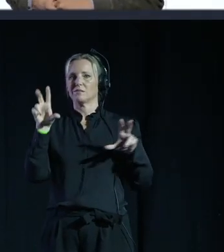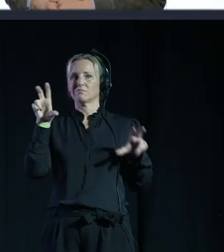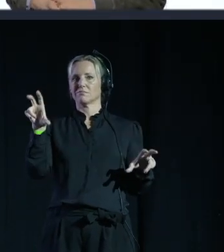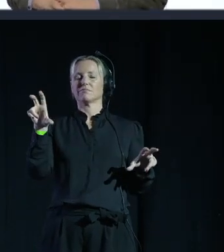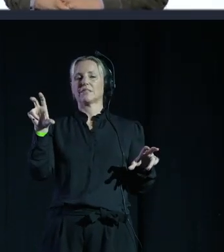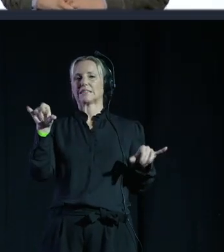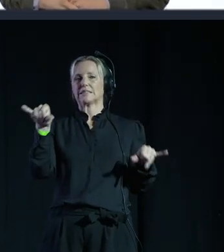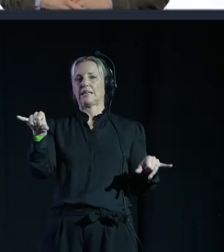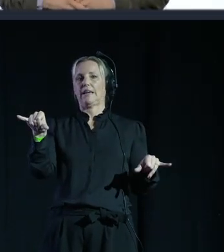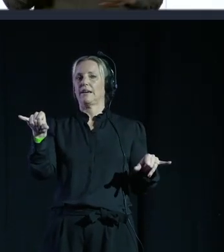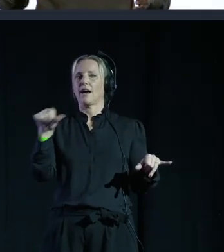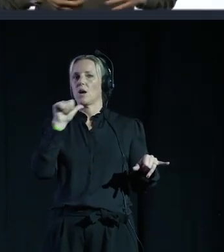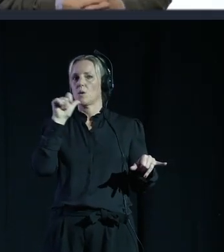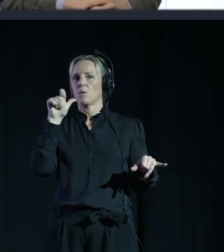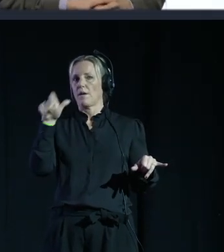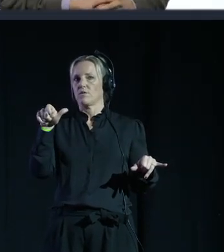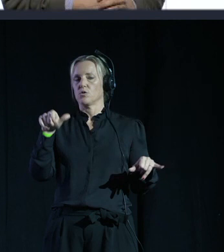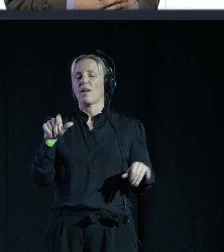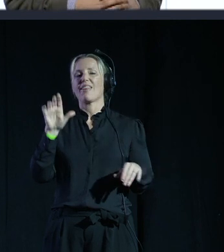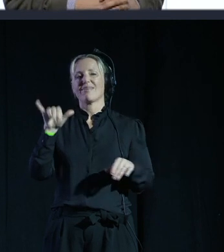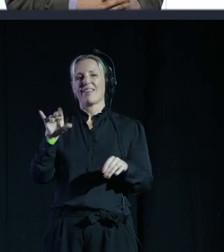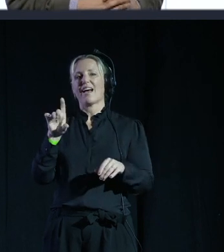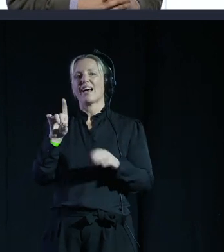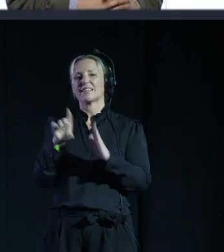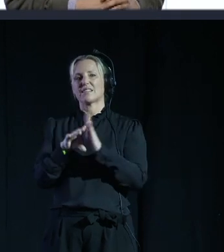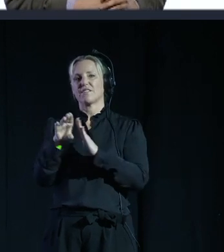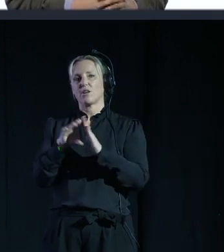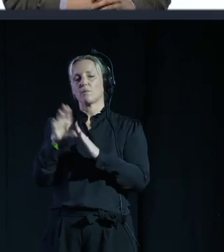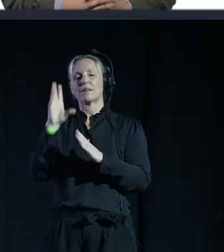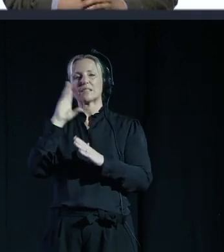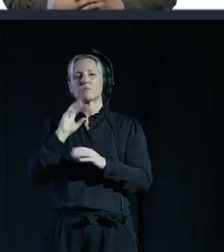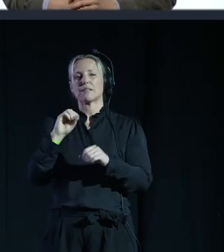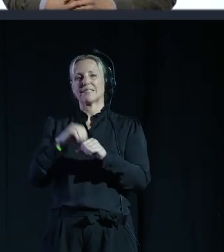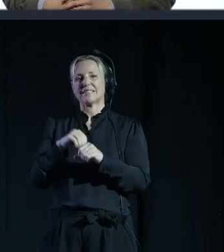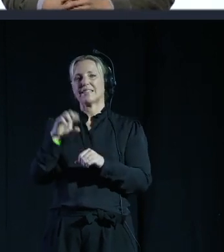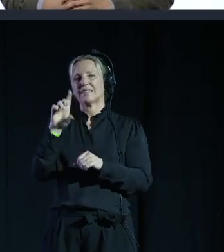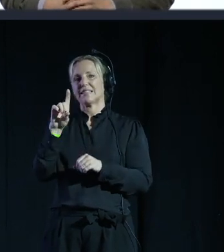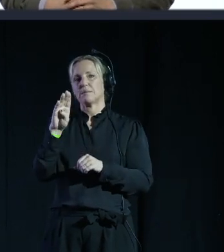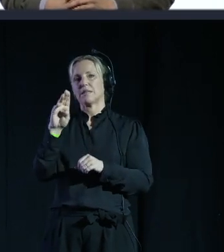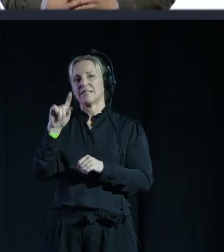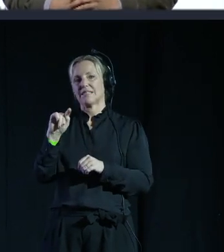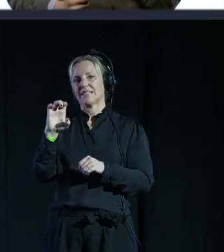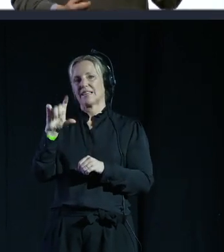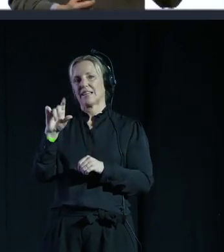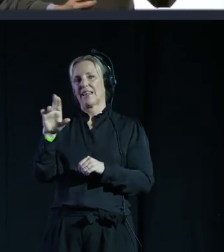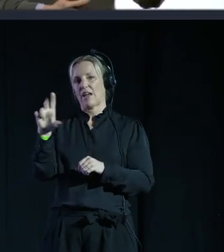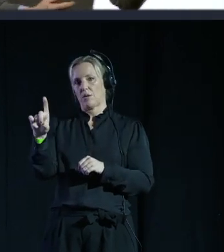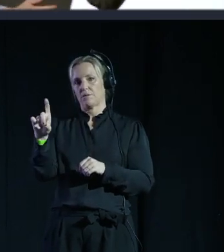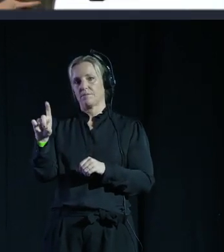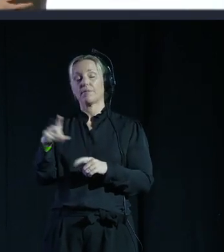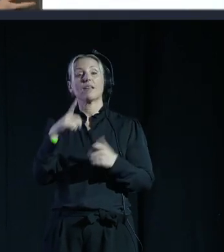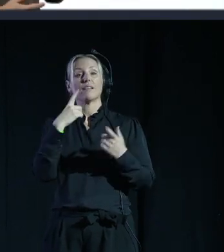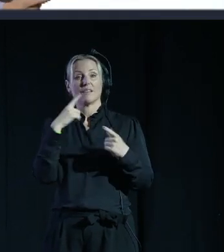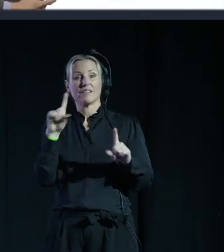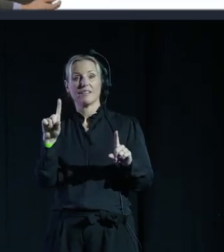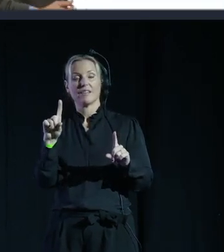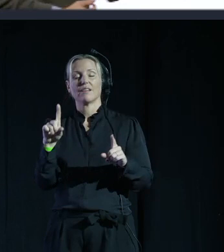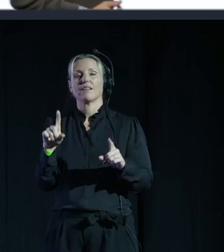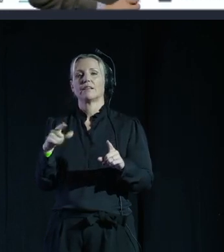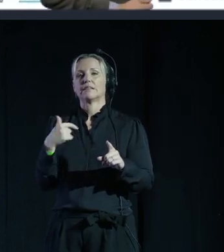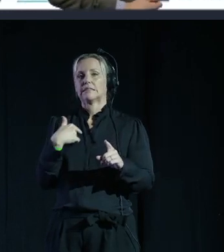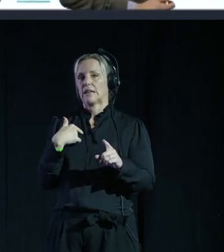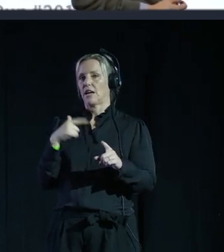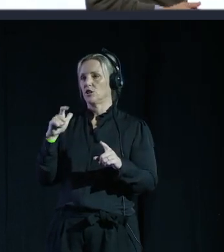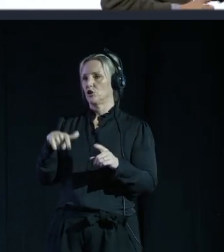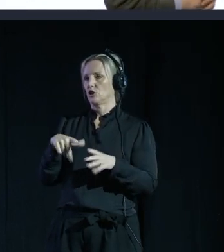That's cross-project ref. That's the development experience in DBT Cloud anywhere you want to be doing it. Finally, because I should own